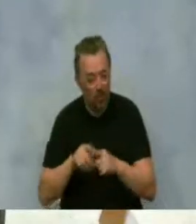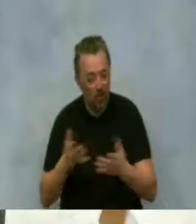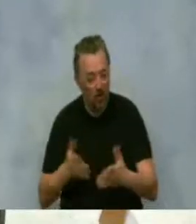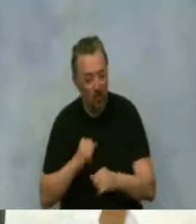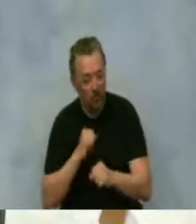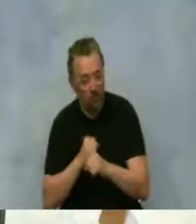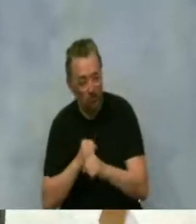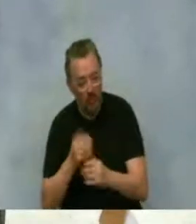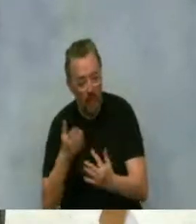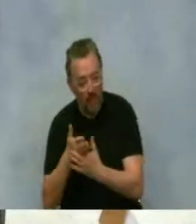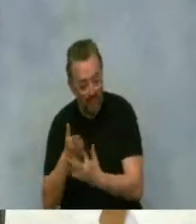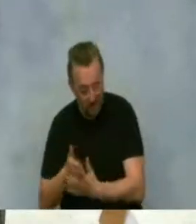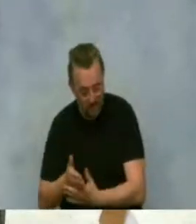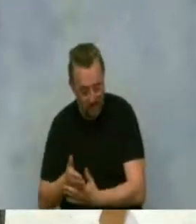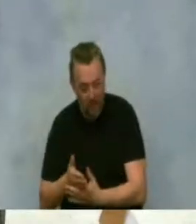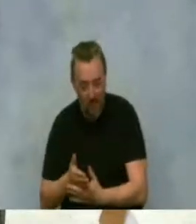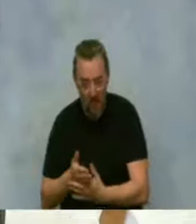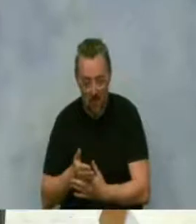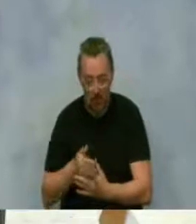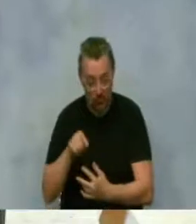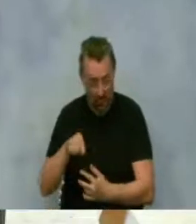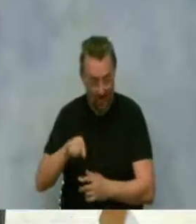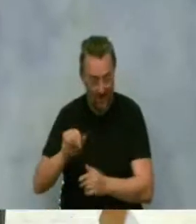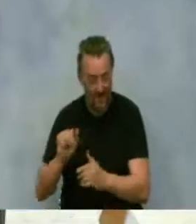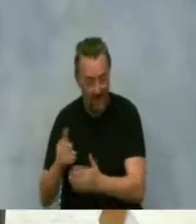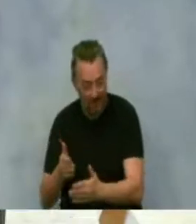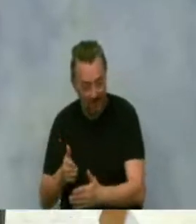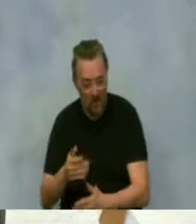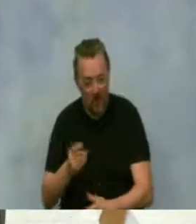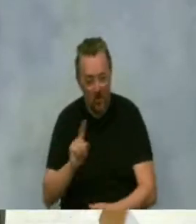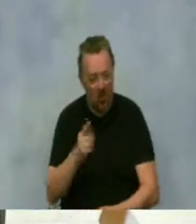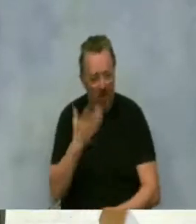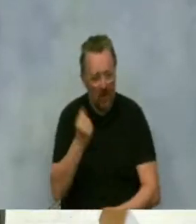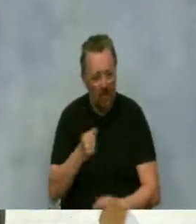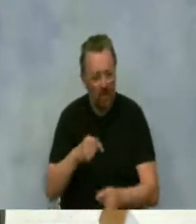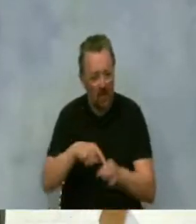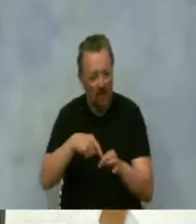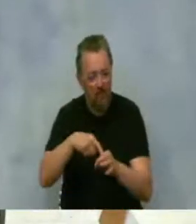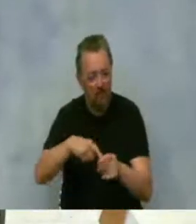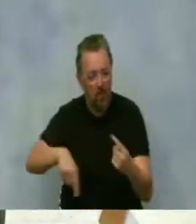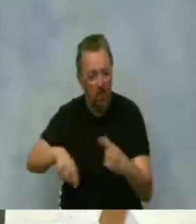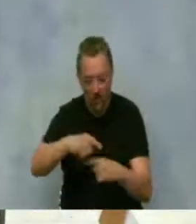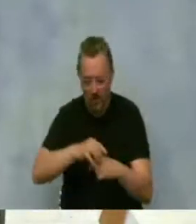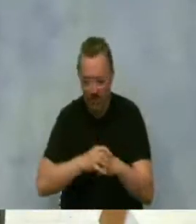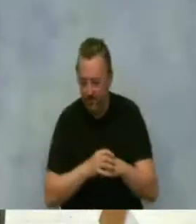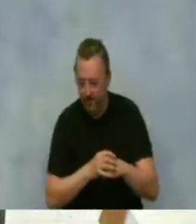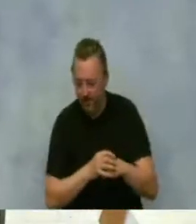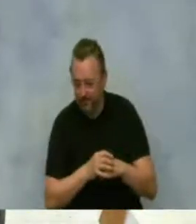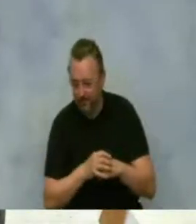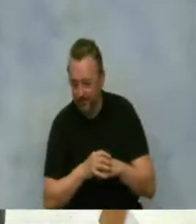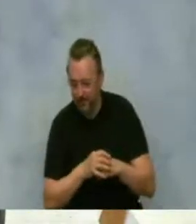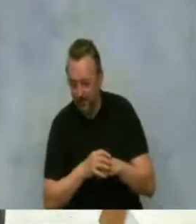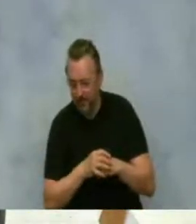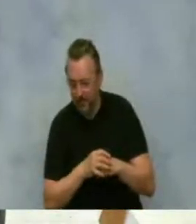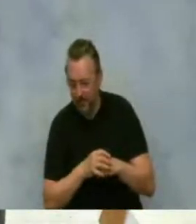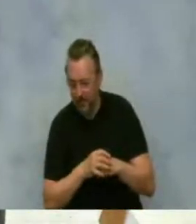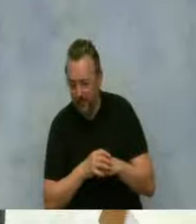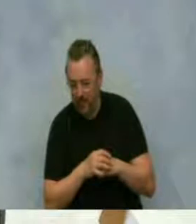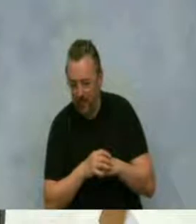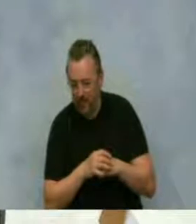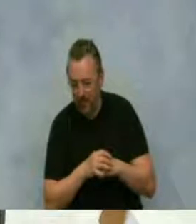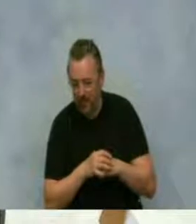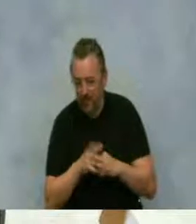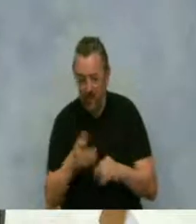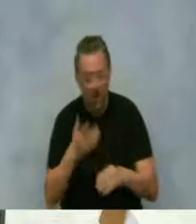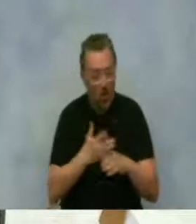that service, and there's maybe just the way in which the tools we have available that we maybe need to look at how we develop these, again with partners, locally in terms of